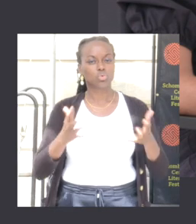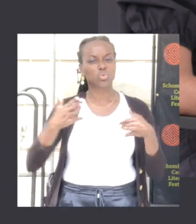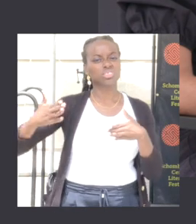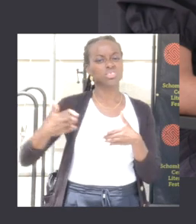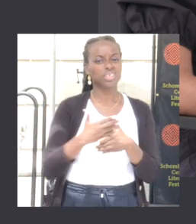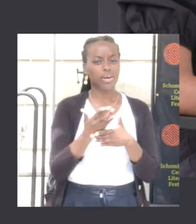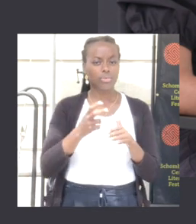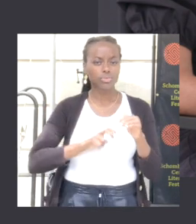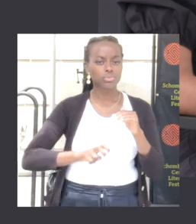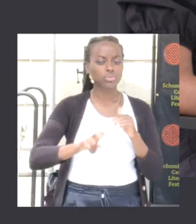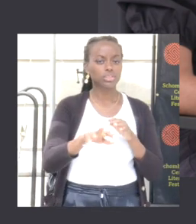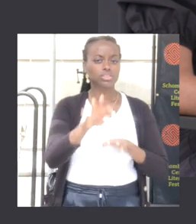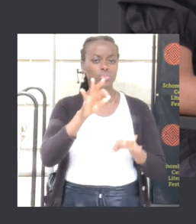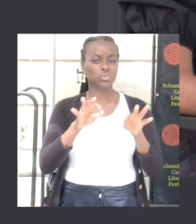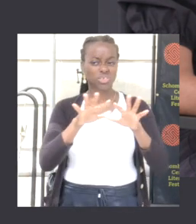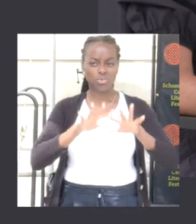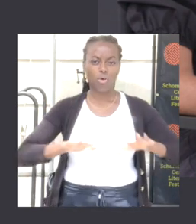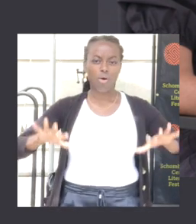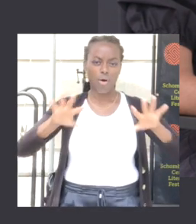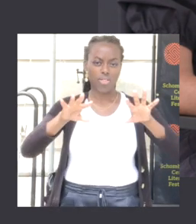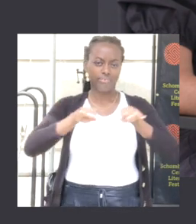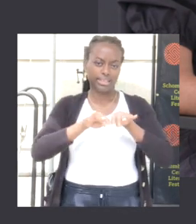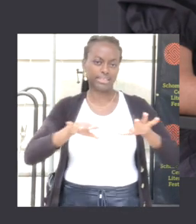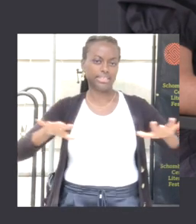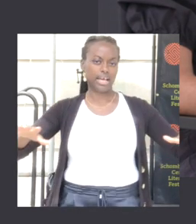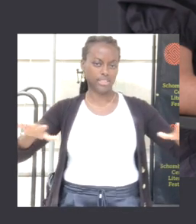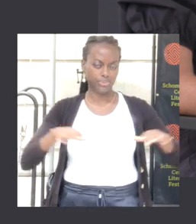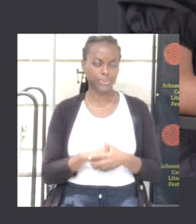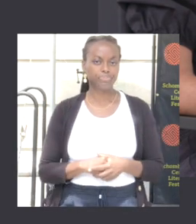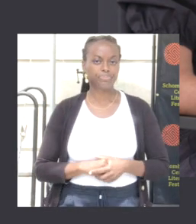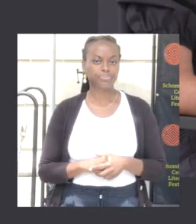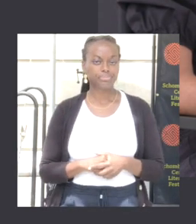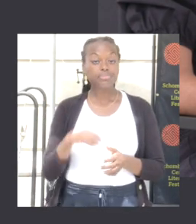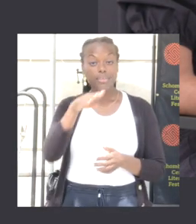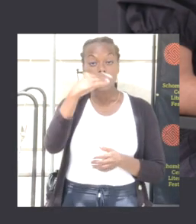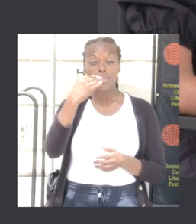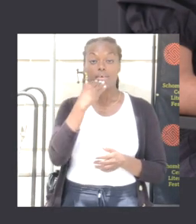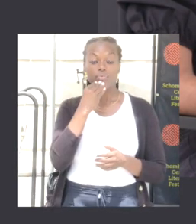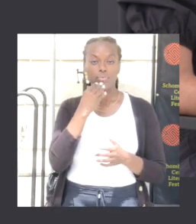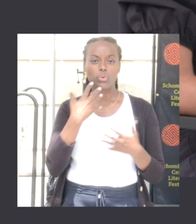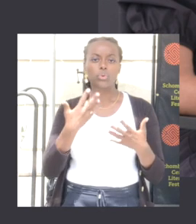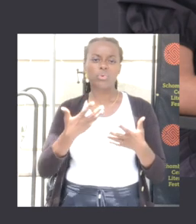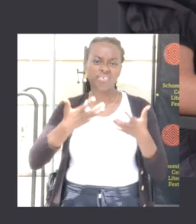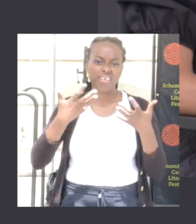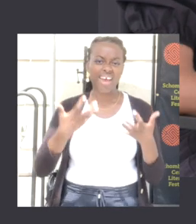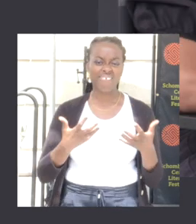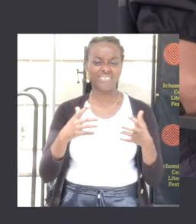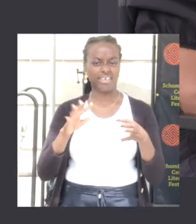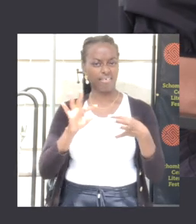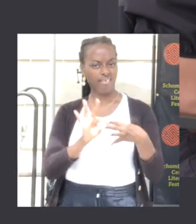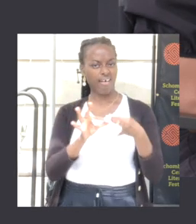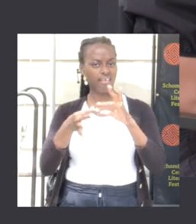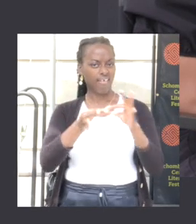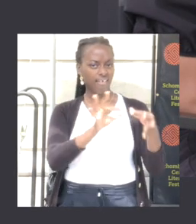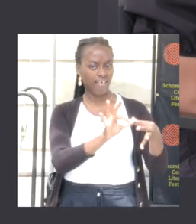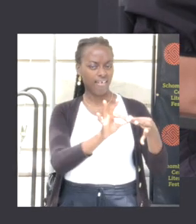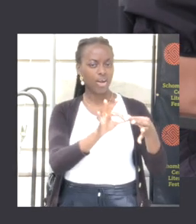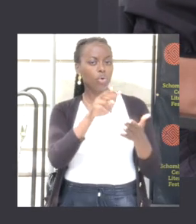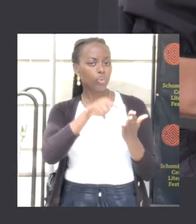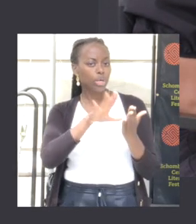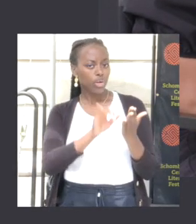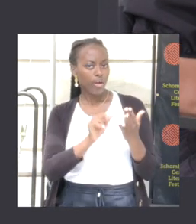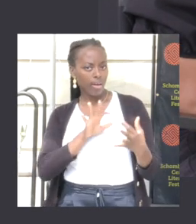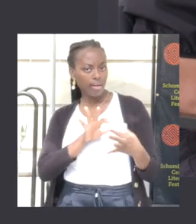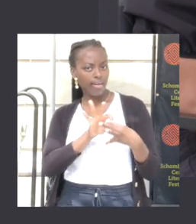and discoveries across the diaspora at large. Black food is rich with points of connection in which the reader can engage with and perhaps more